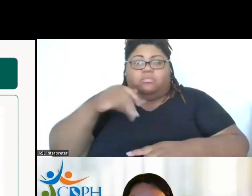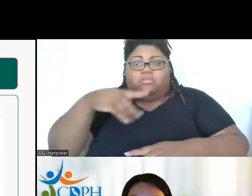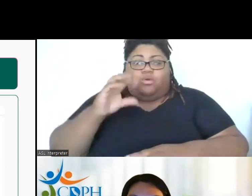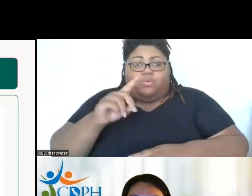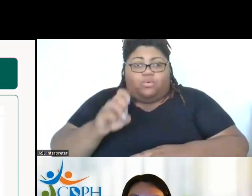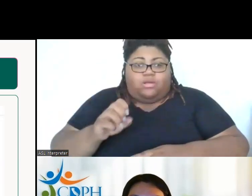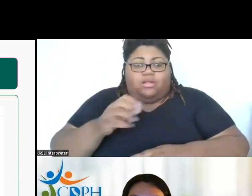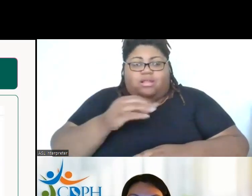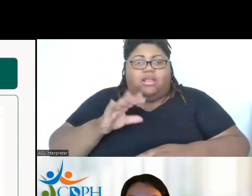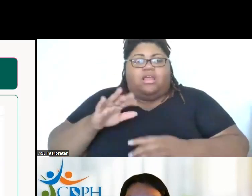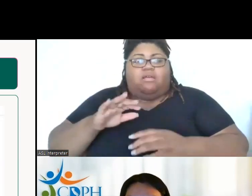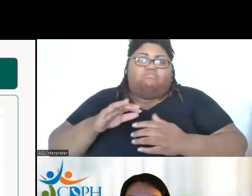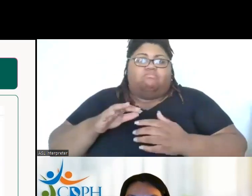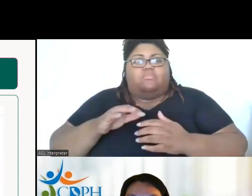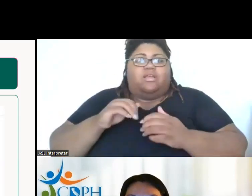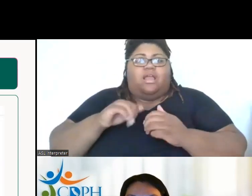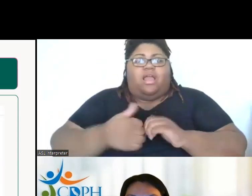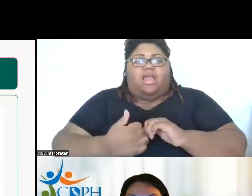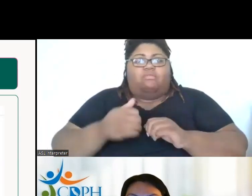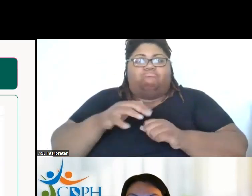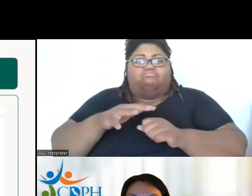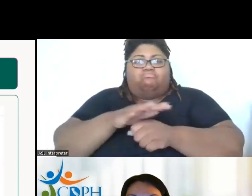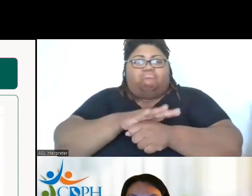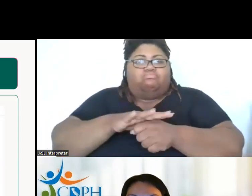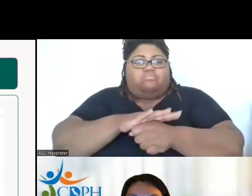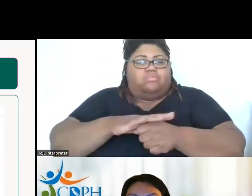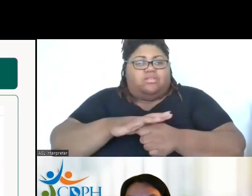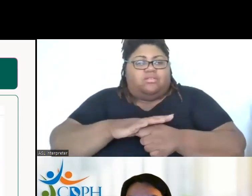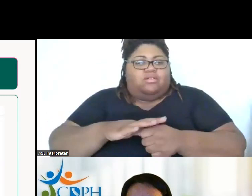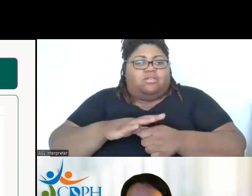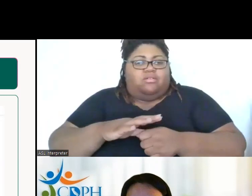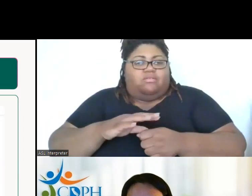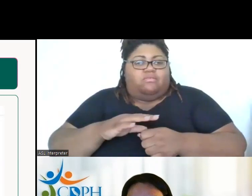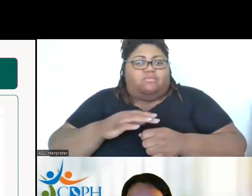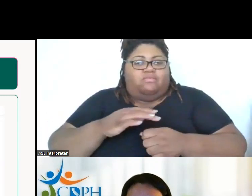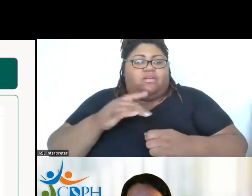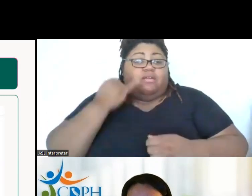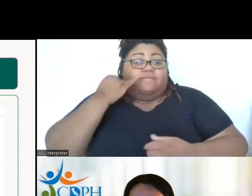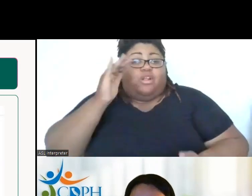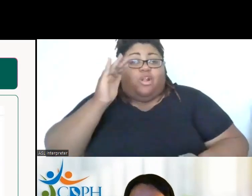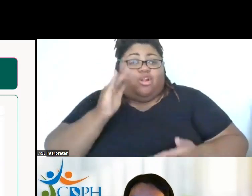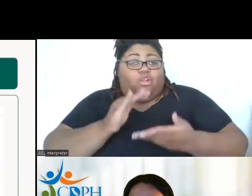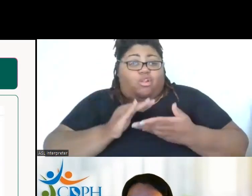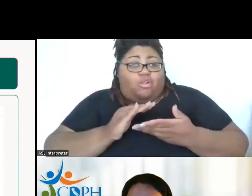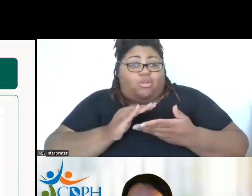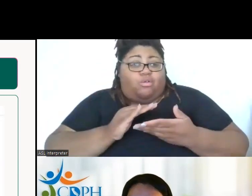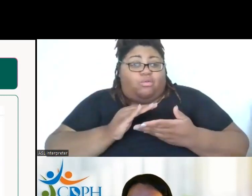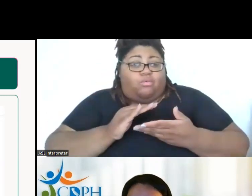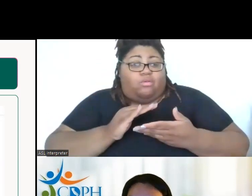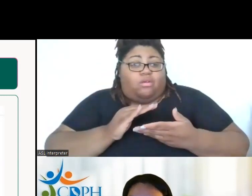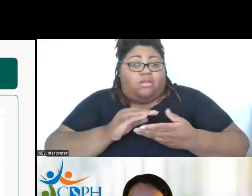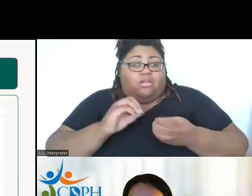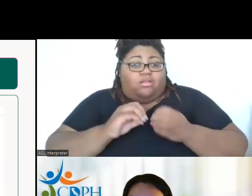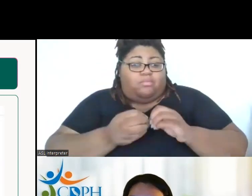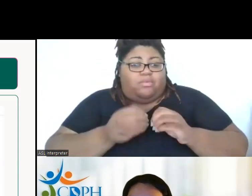socially vulnerable those zip codes are. So you'll see that low social vulnerability is the top line.